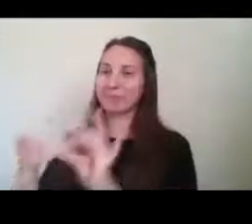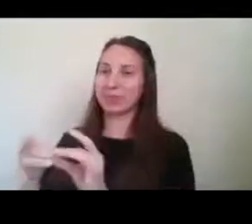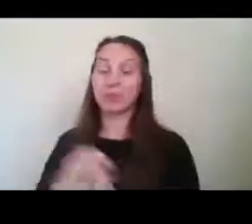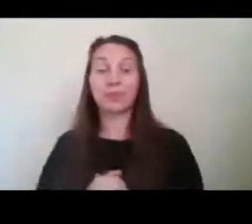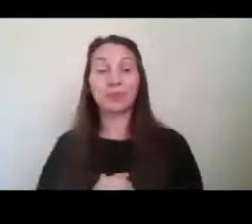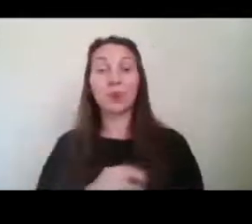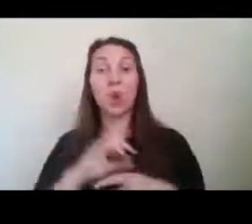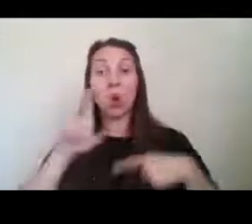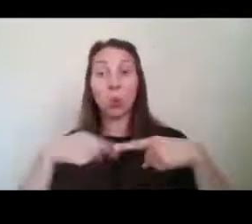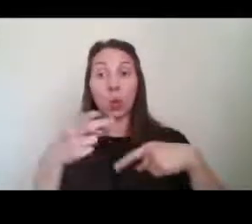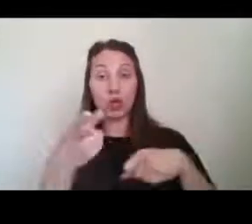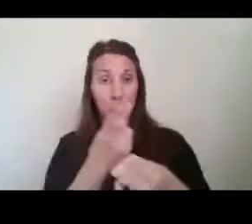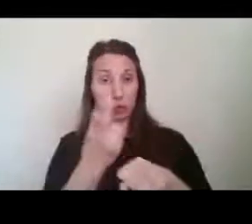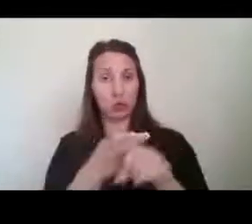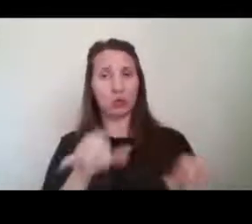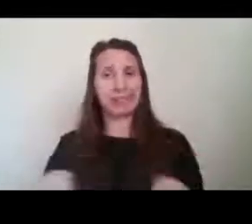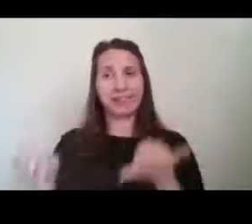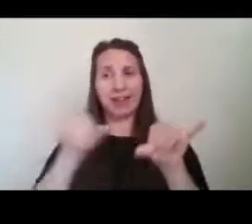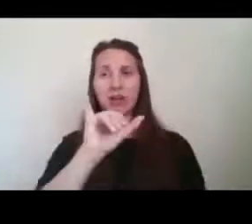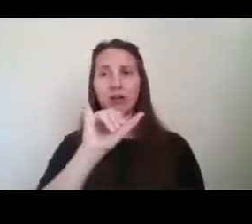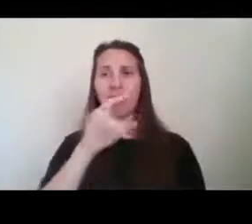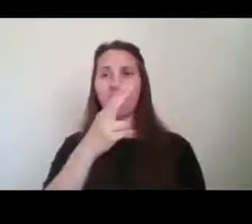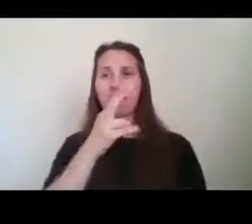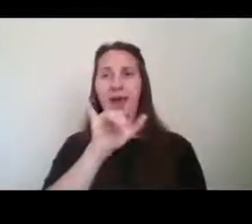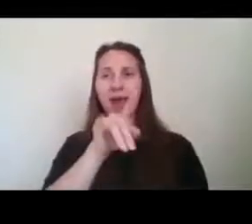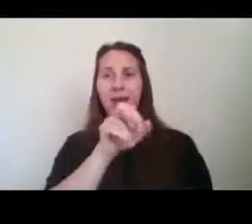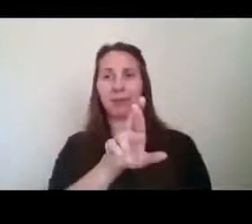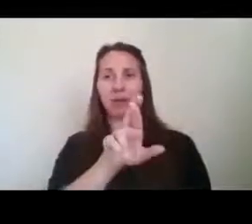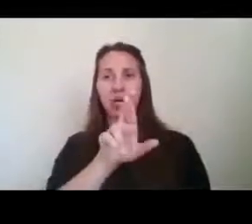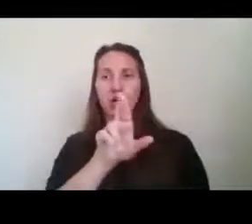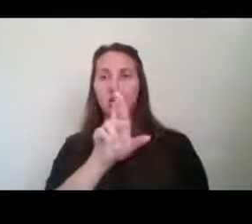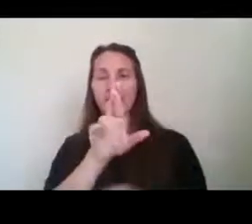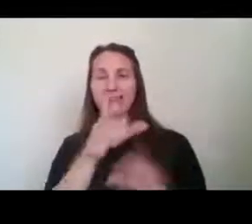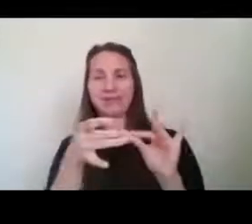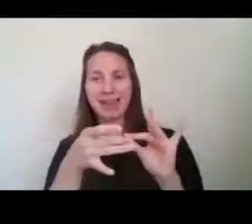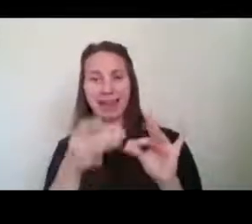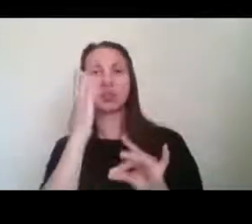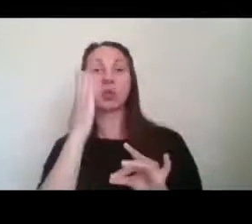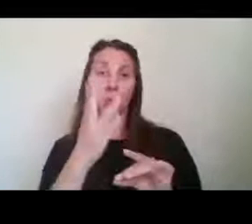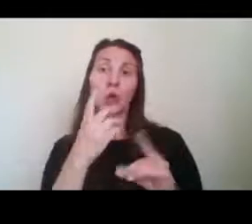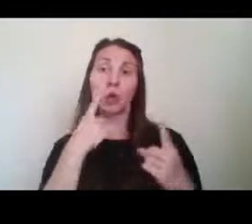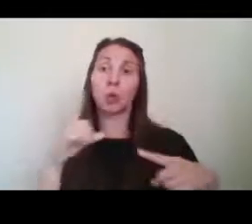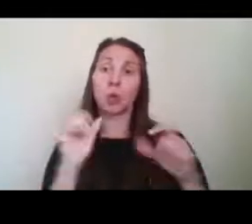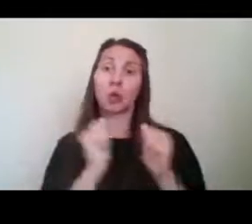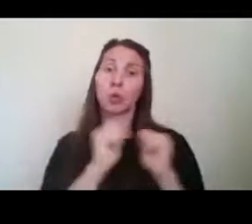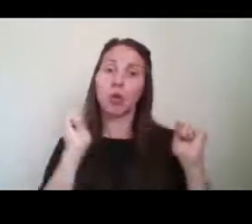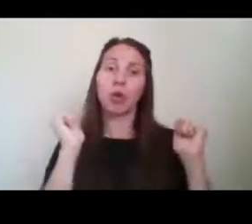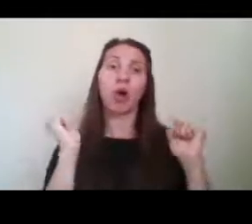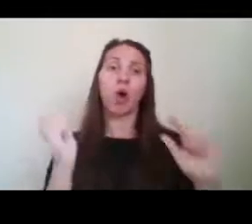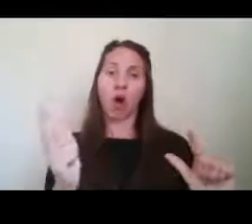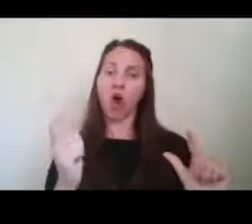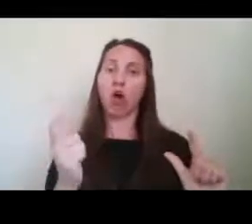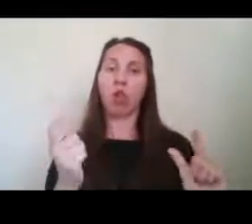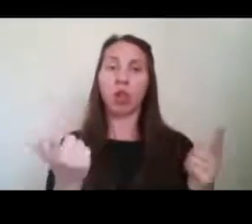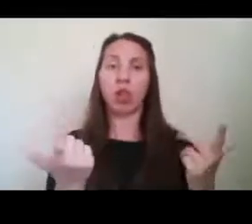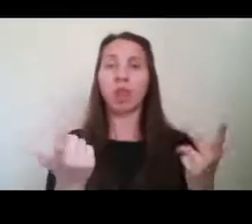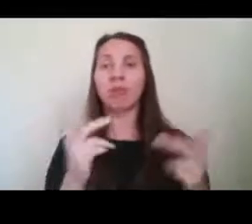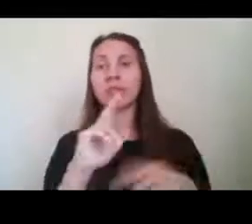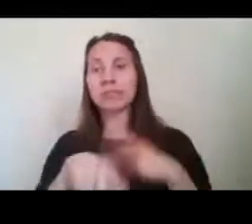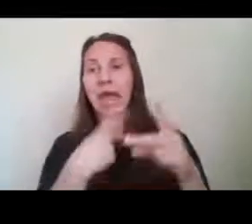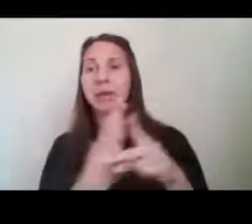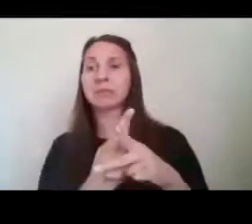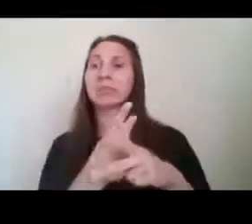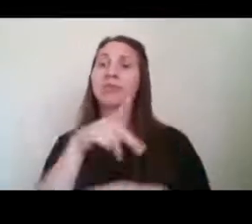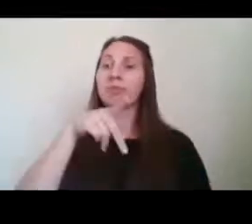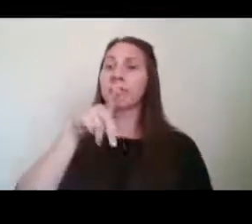standard hypertext links, they will work with all forms of assistive technologies and platforms, and users of all abilities can access them, whether